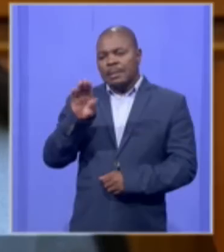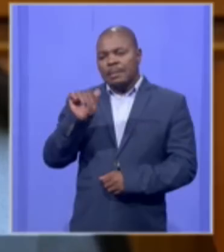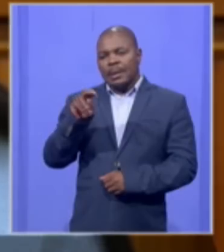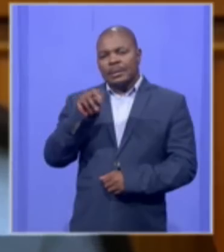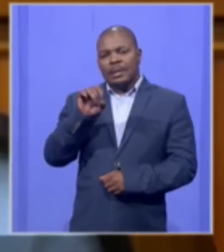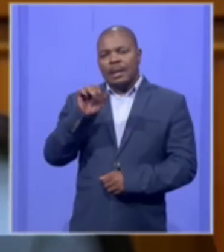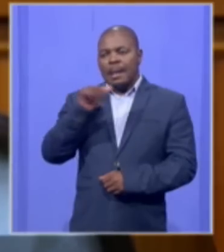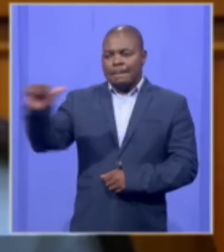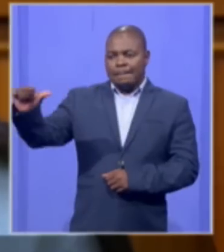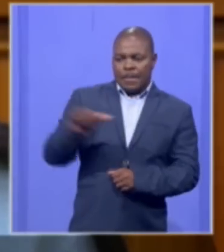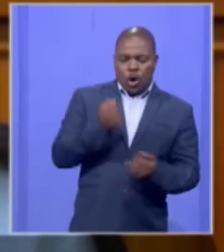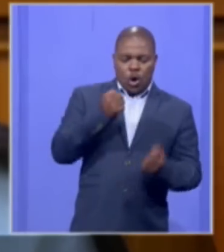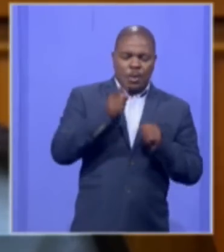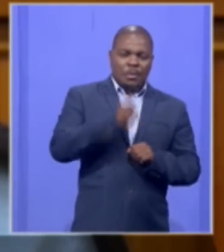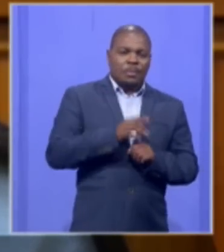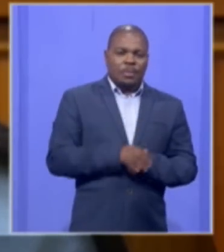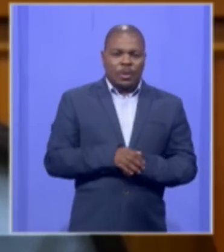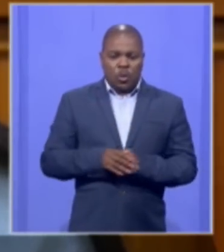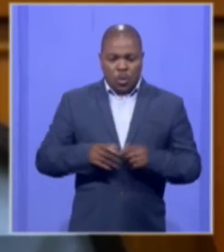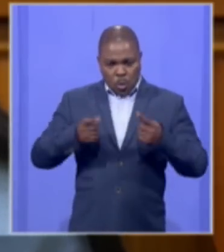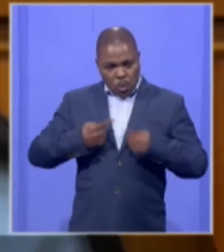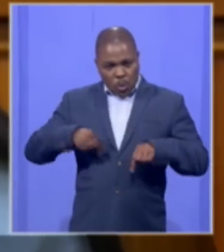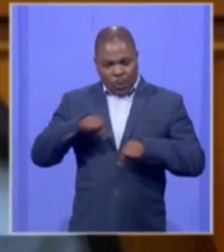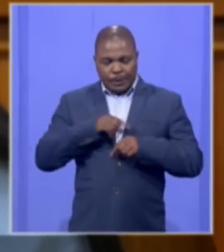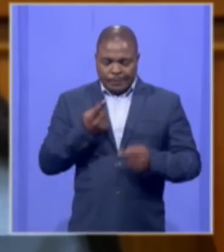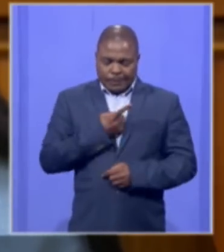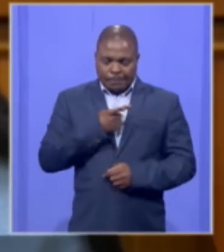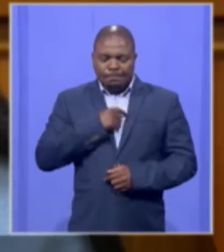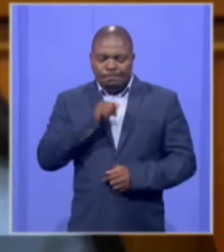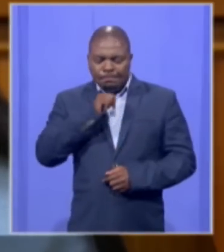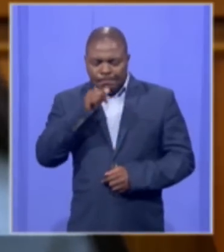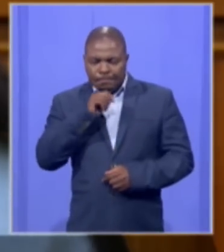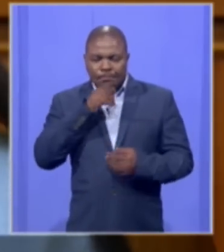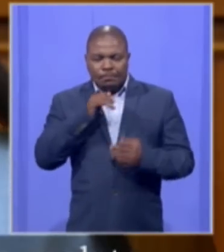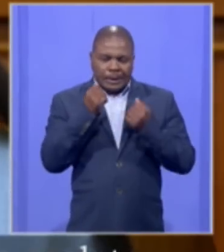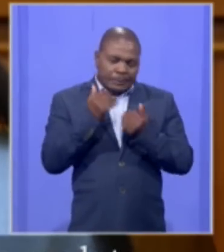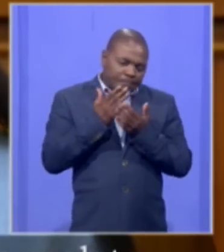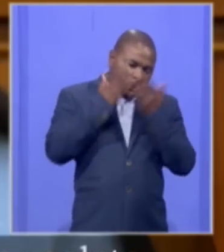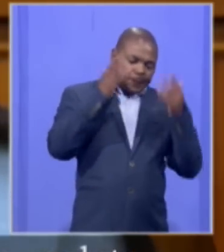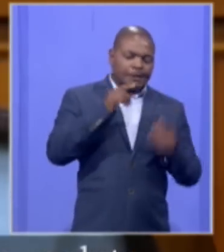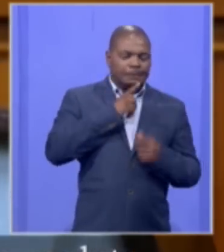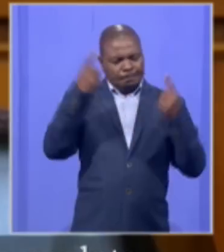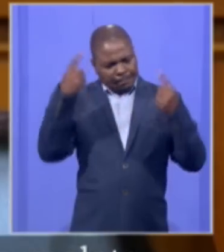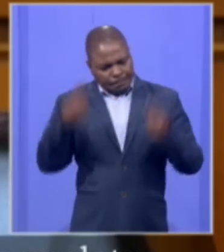ourselves to go through a humiliating process,